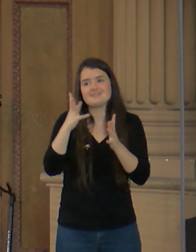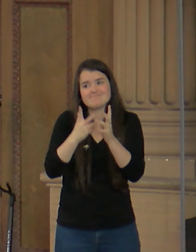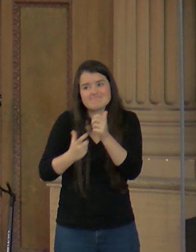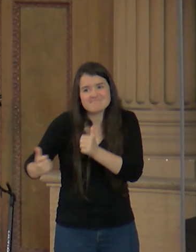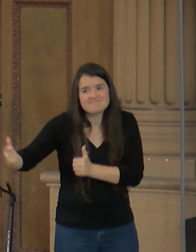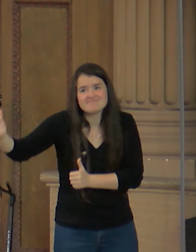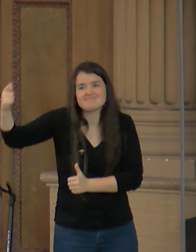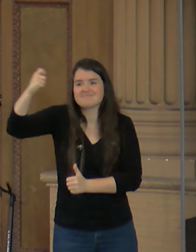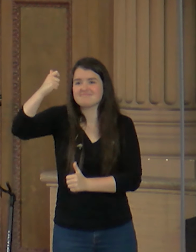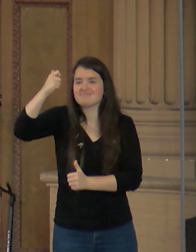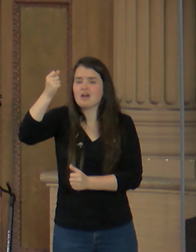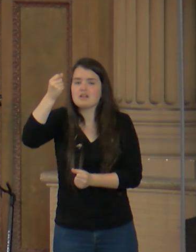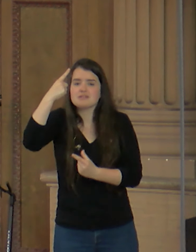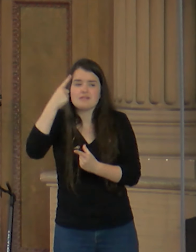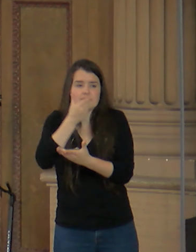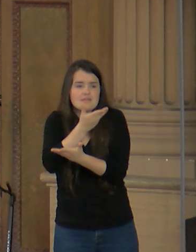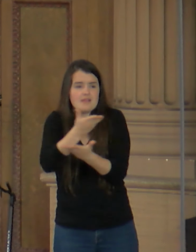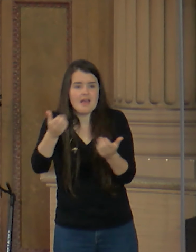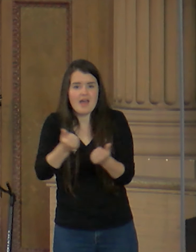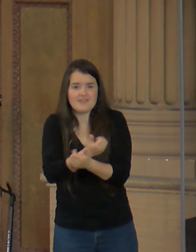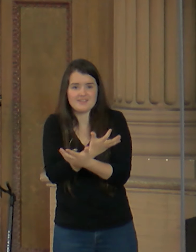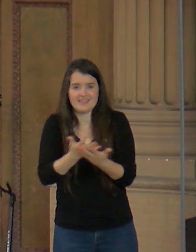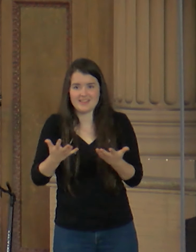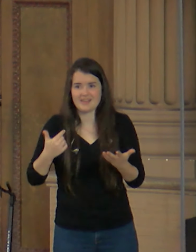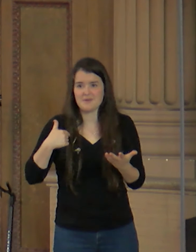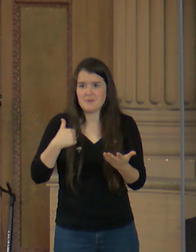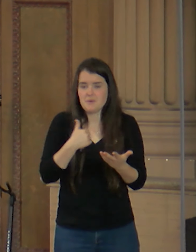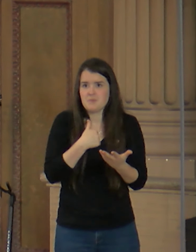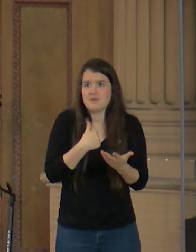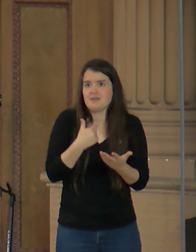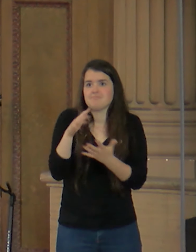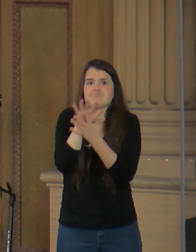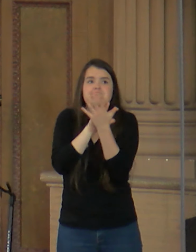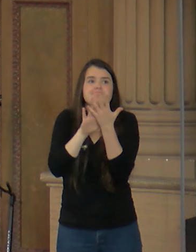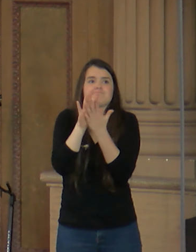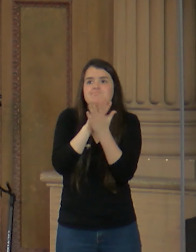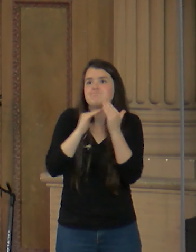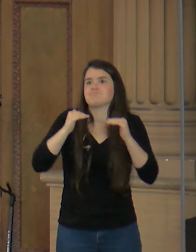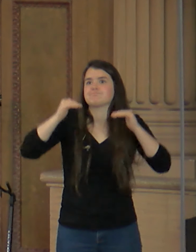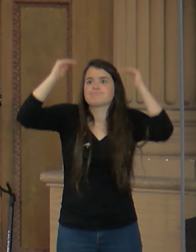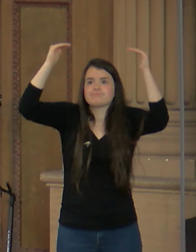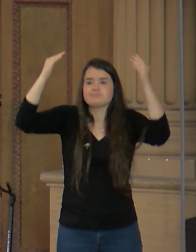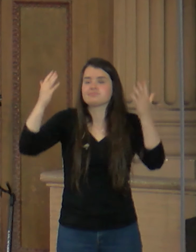can't comprehend, and that therefore we're not in a position to be his judge.